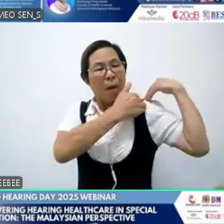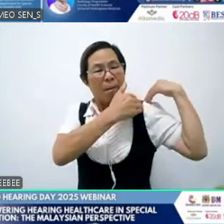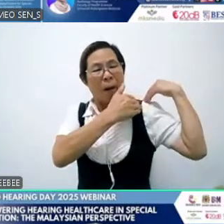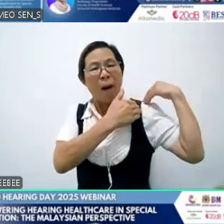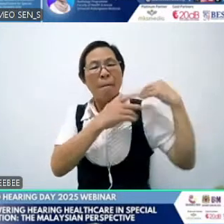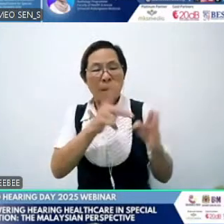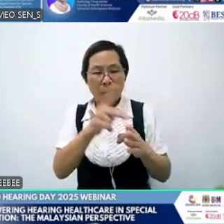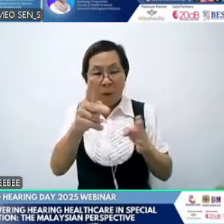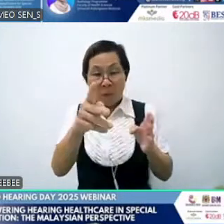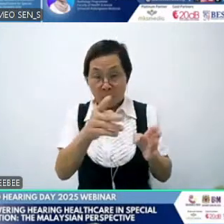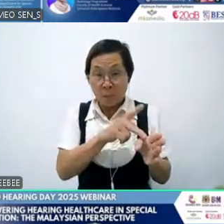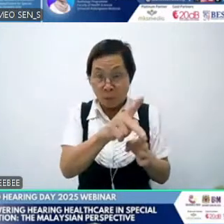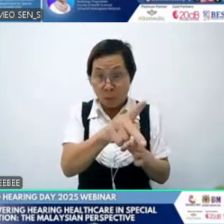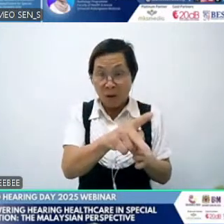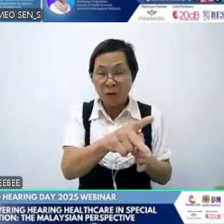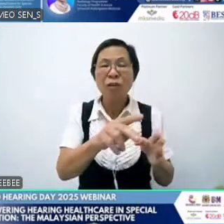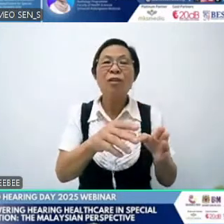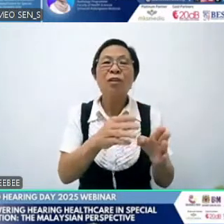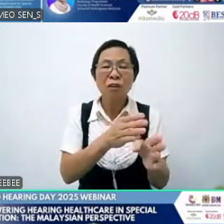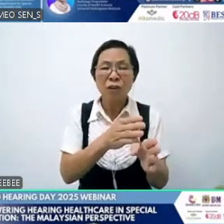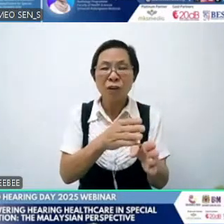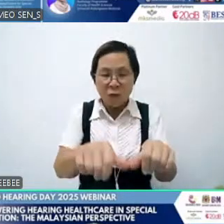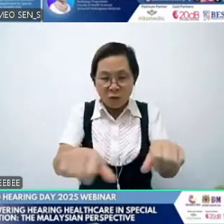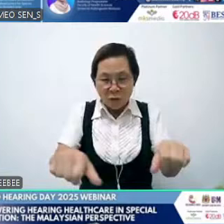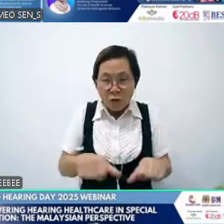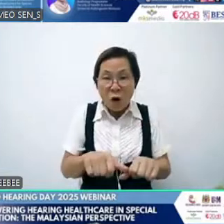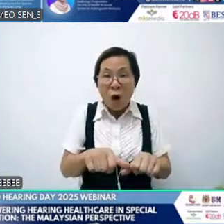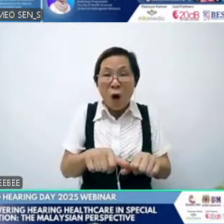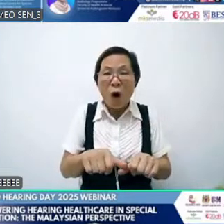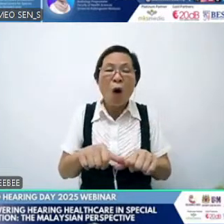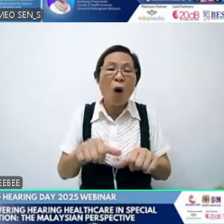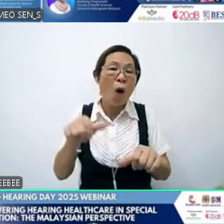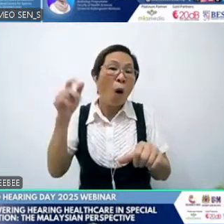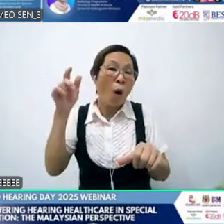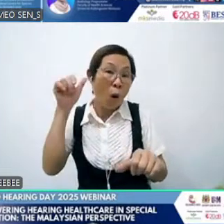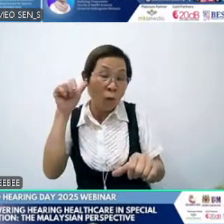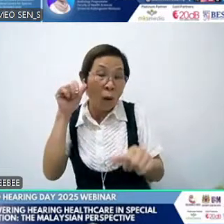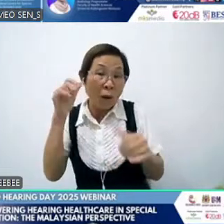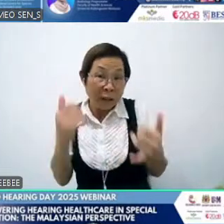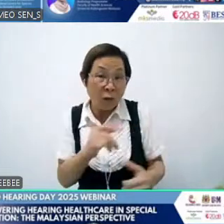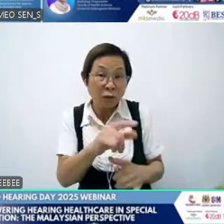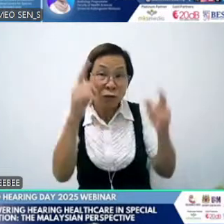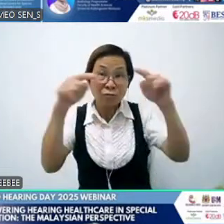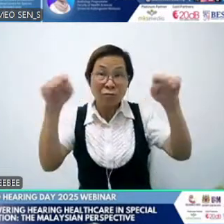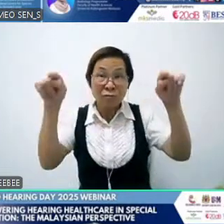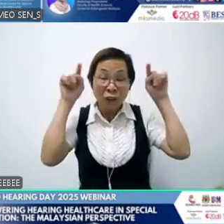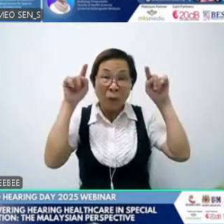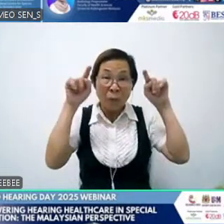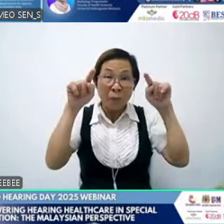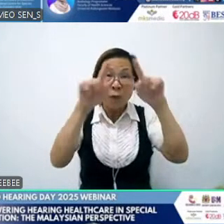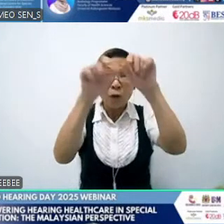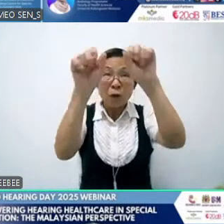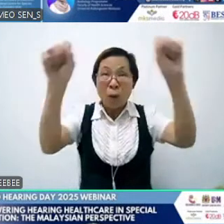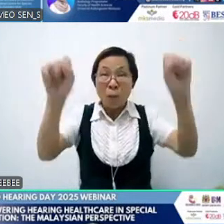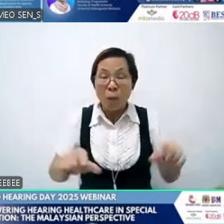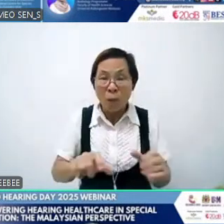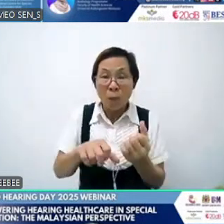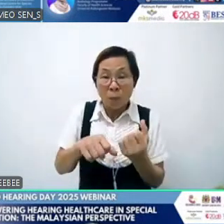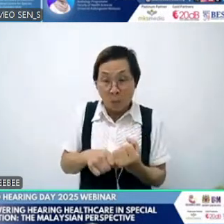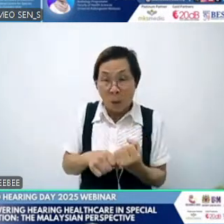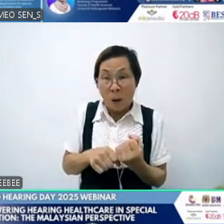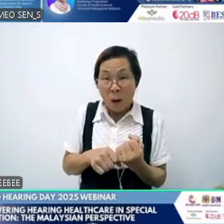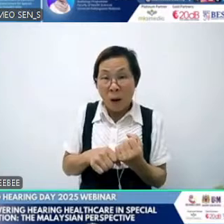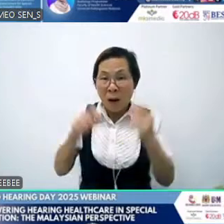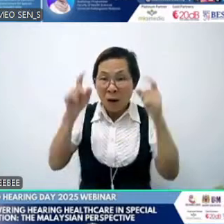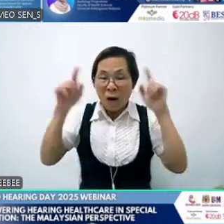the field of audiology and special education. Currently, she is a graduate researcher under the